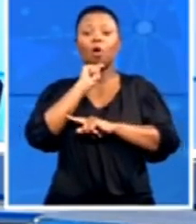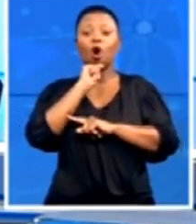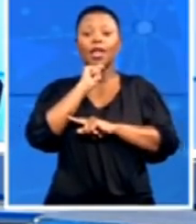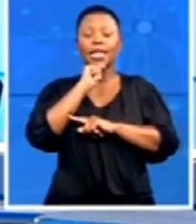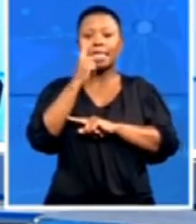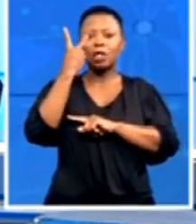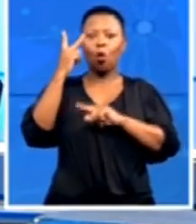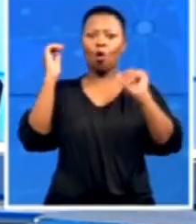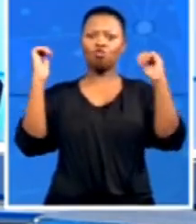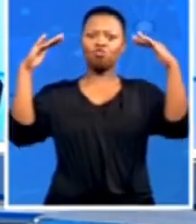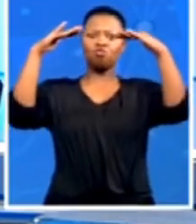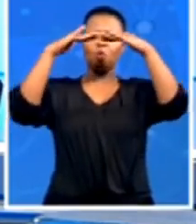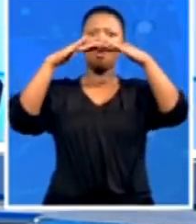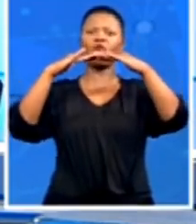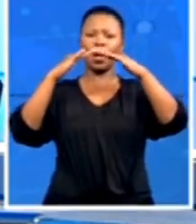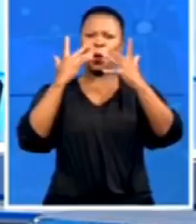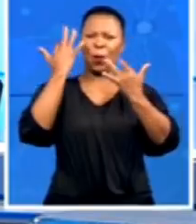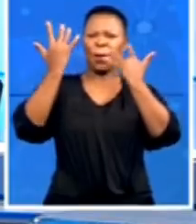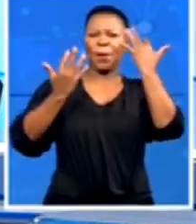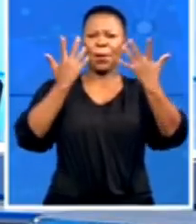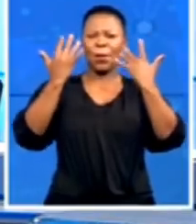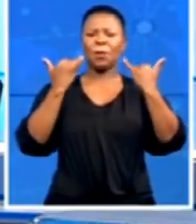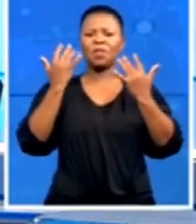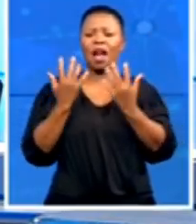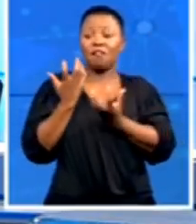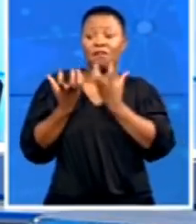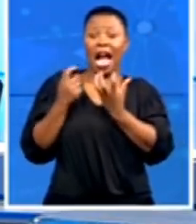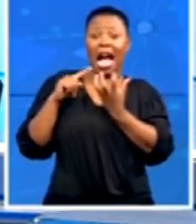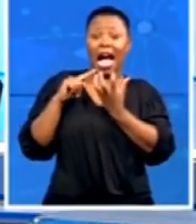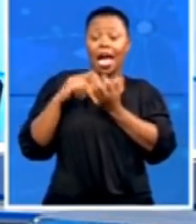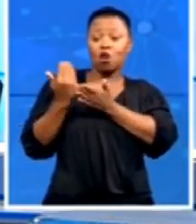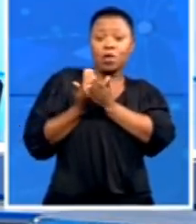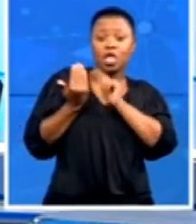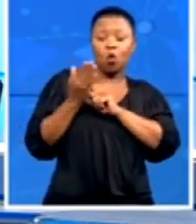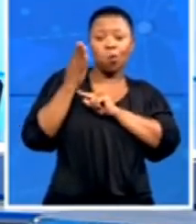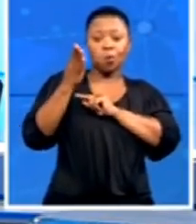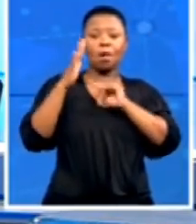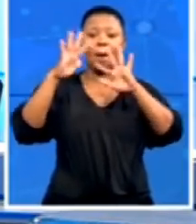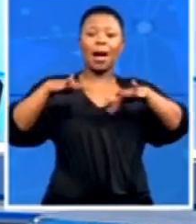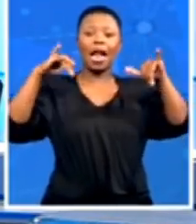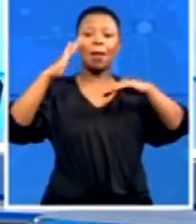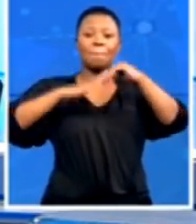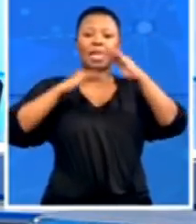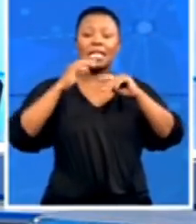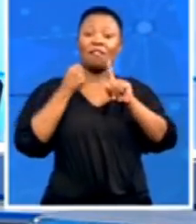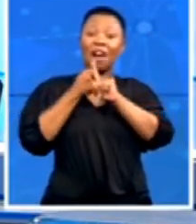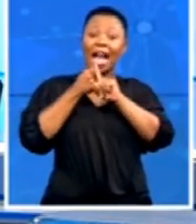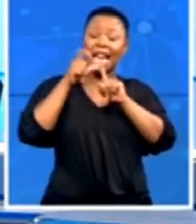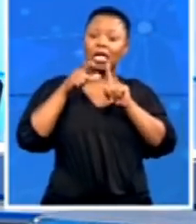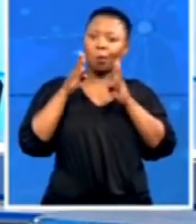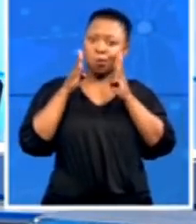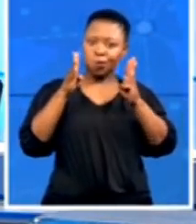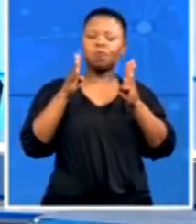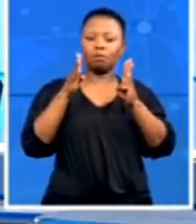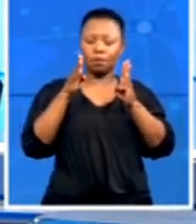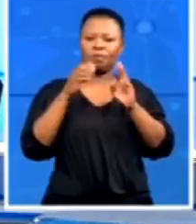Town Fire and Rescue confirmed that the fire was at the Parliament building and that firefighters are currently on scene. For an update, we